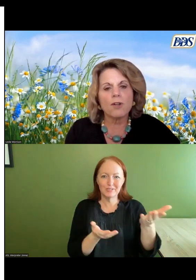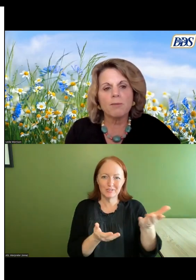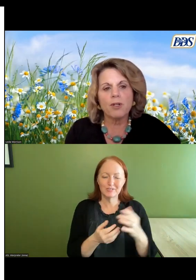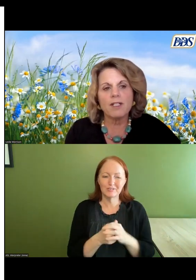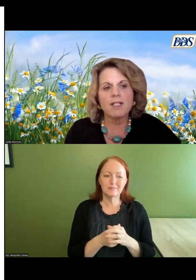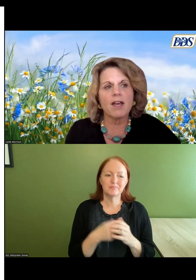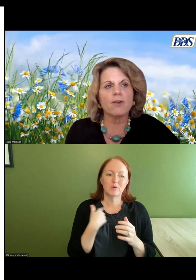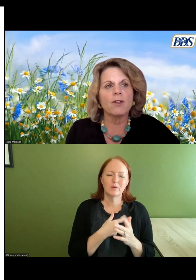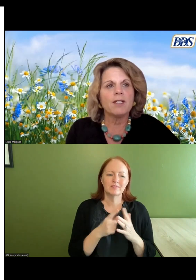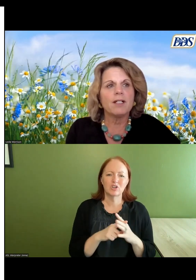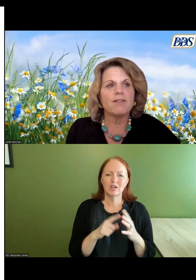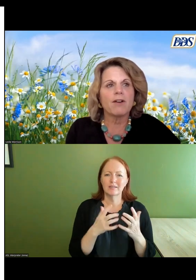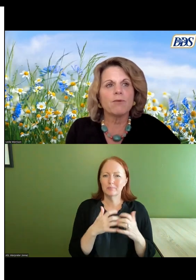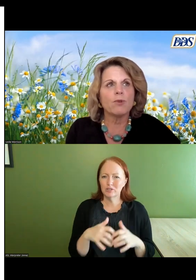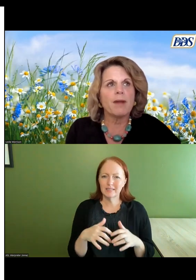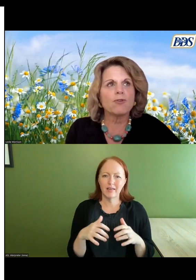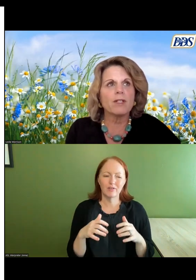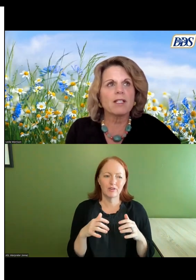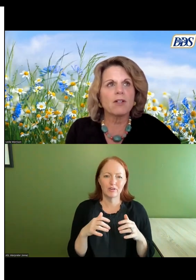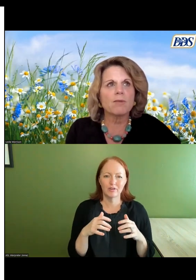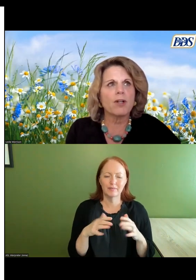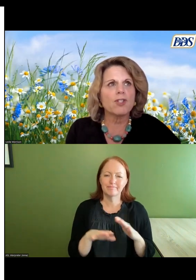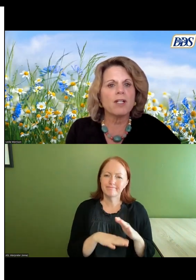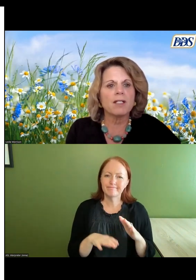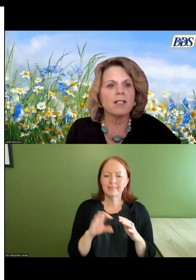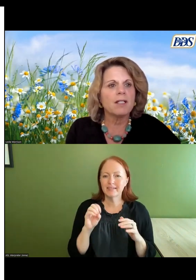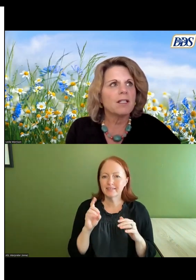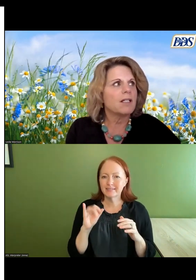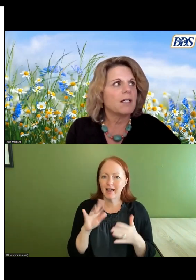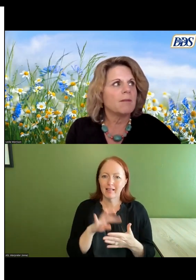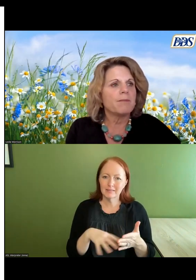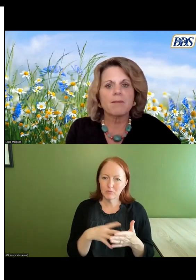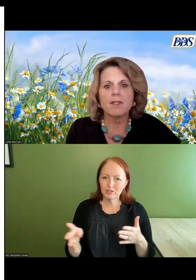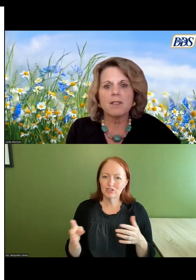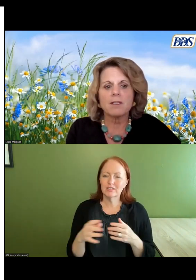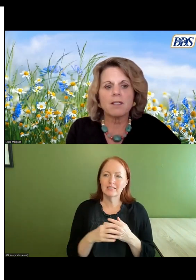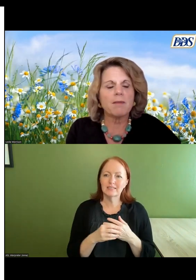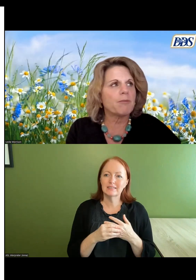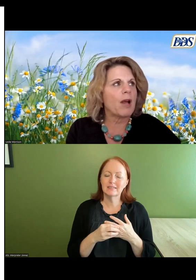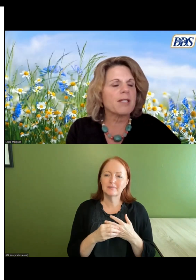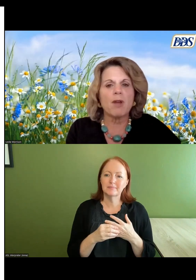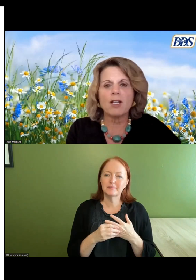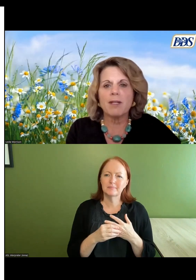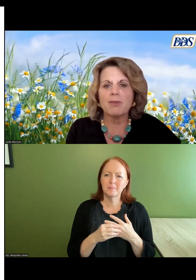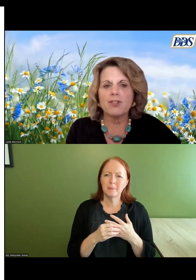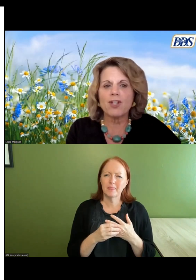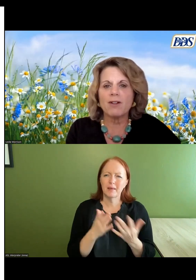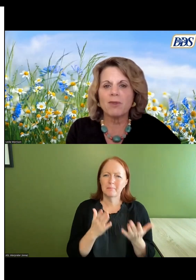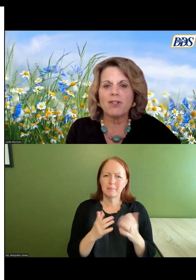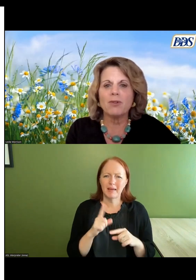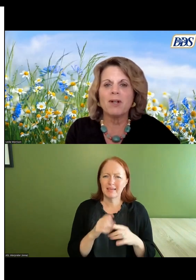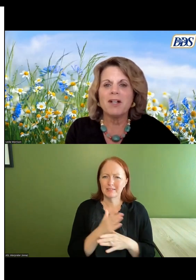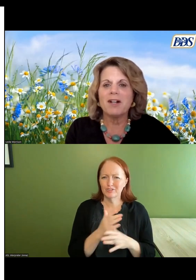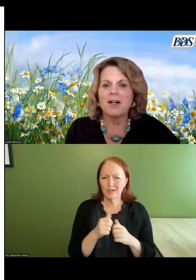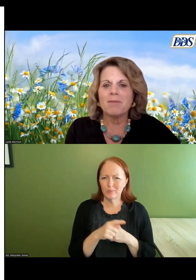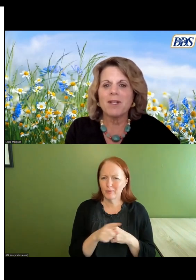we've started putting together a very rudimentary Excel spreadsheet, and perhaps I'm not going to be able to share it